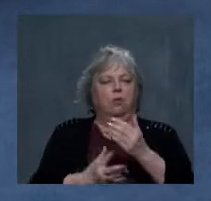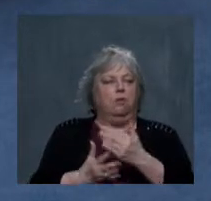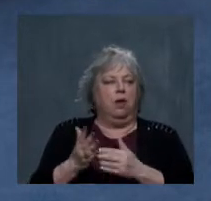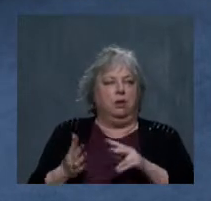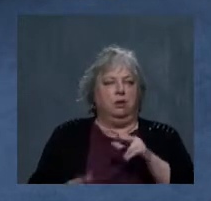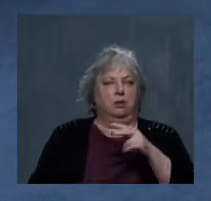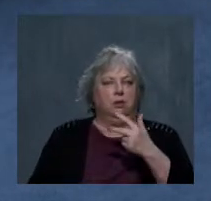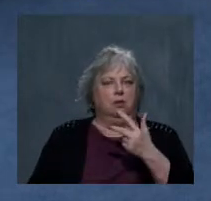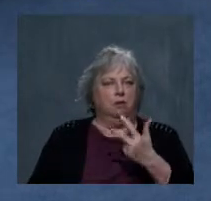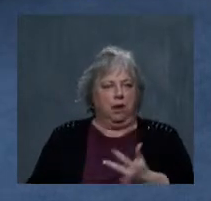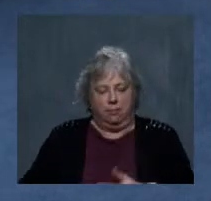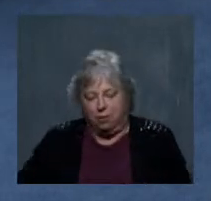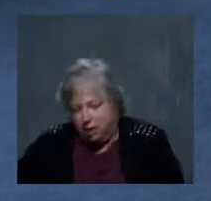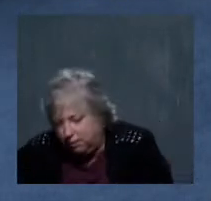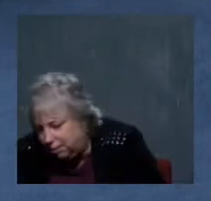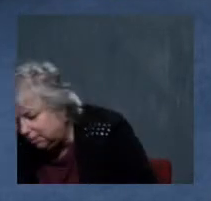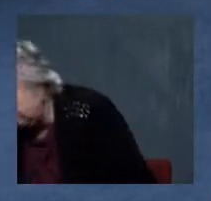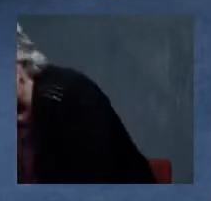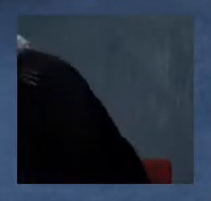Let's see,